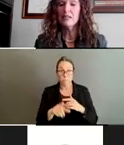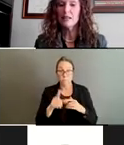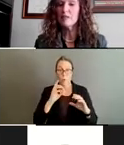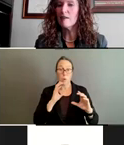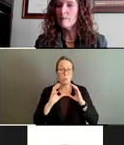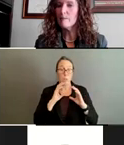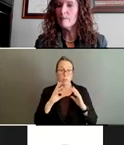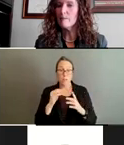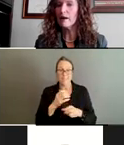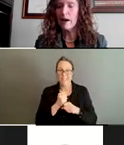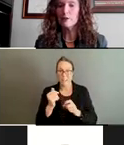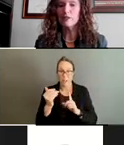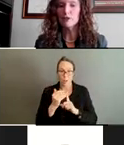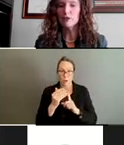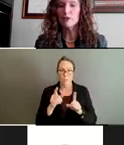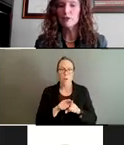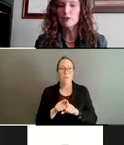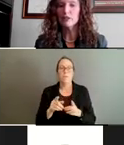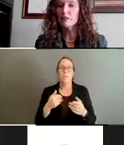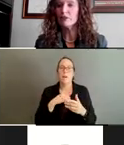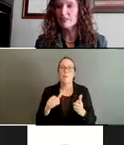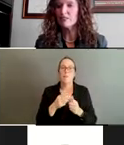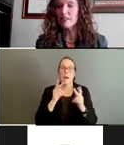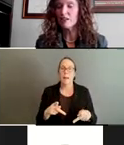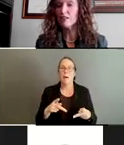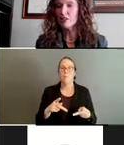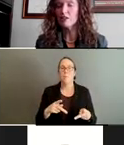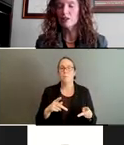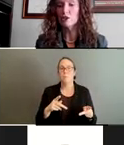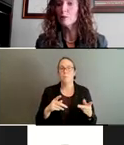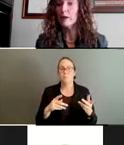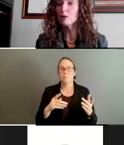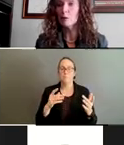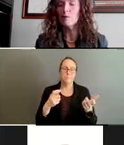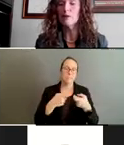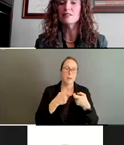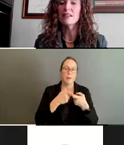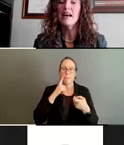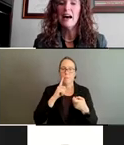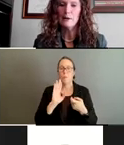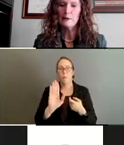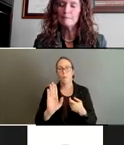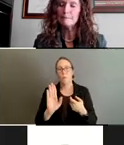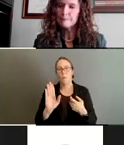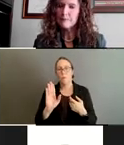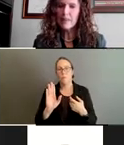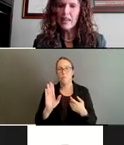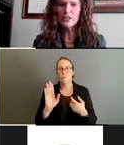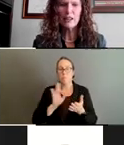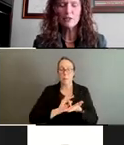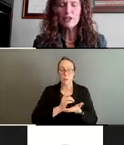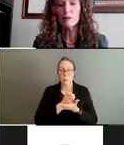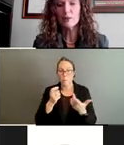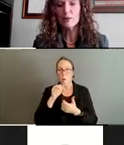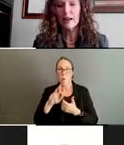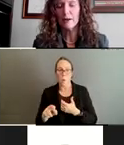and then being able to have backup batteries for any of your assistive technology or durable medical equipment. You